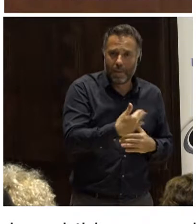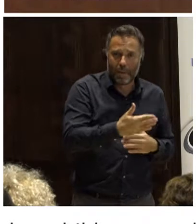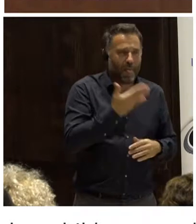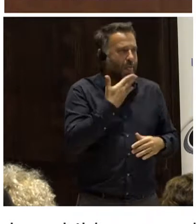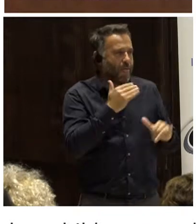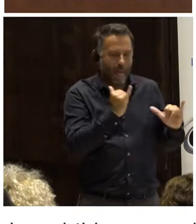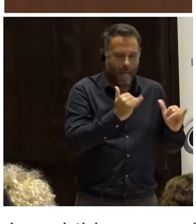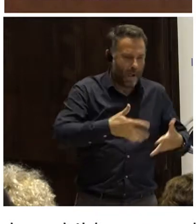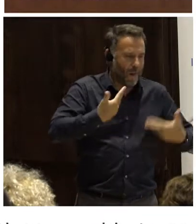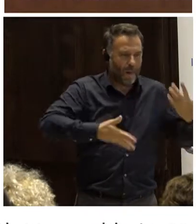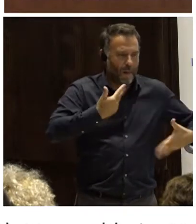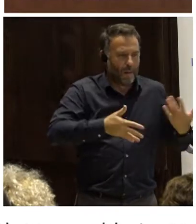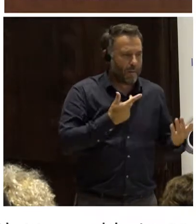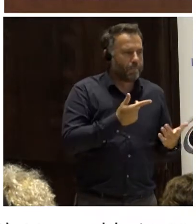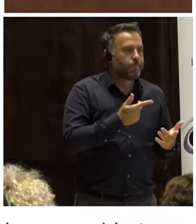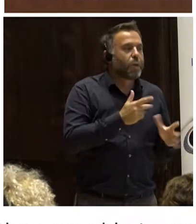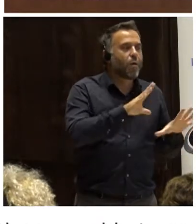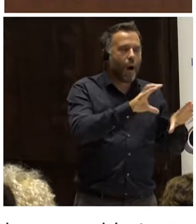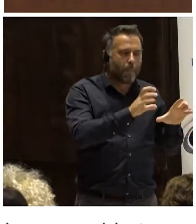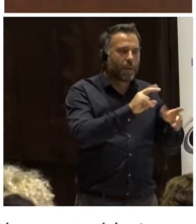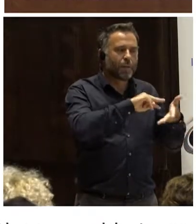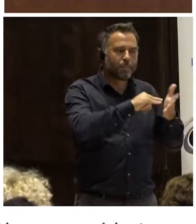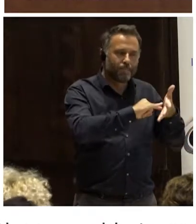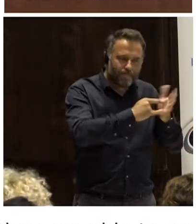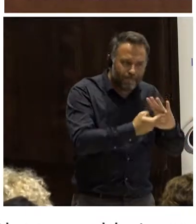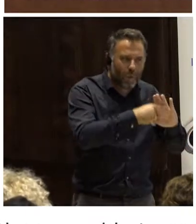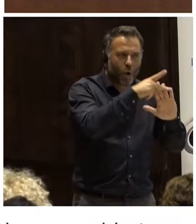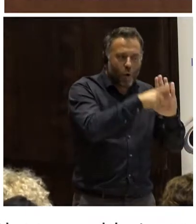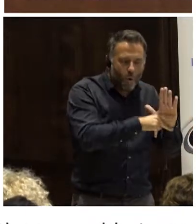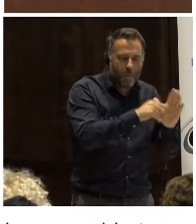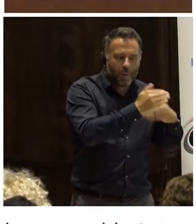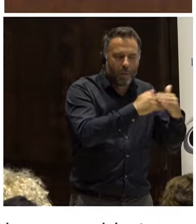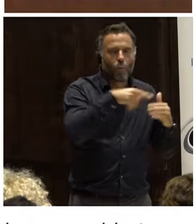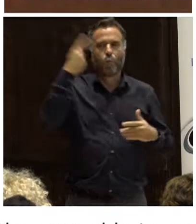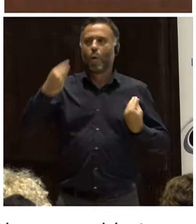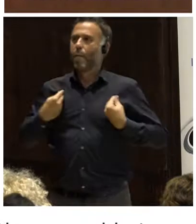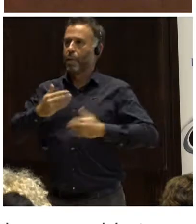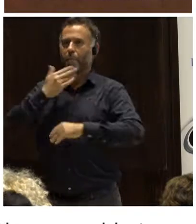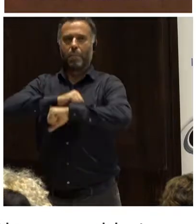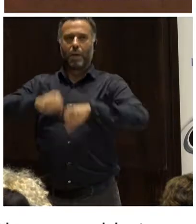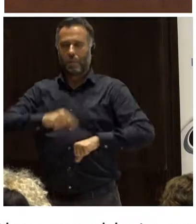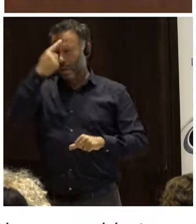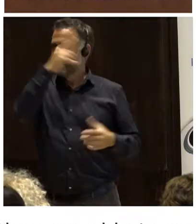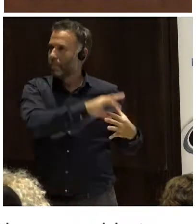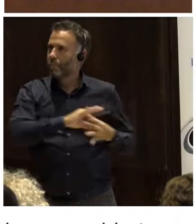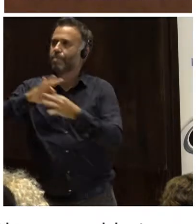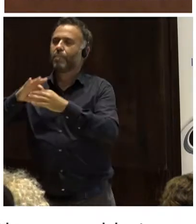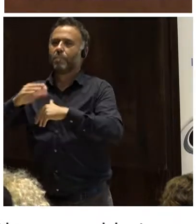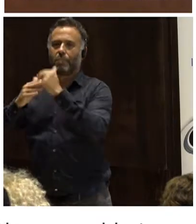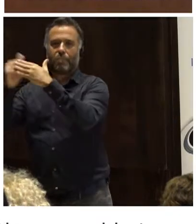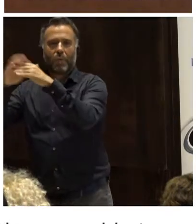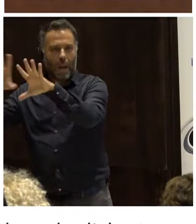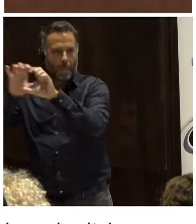have any severe consequence, and through these mistakes they can learn, and they, above all,